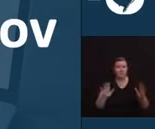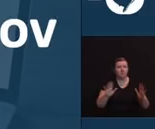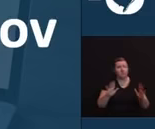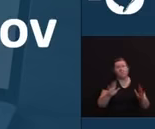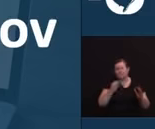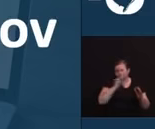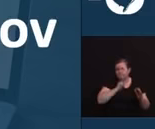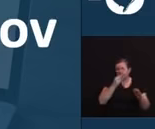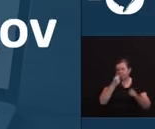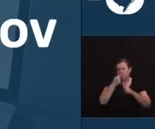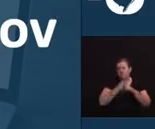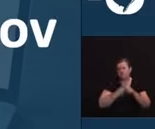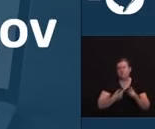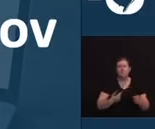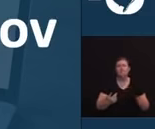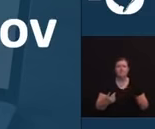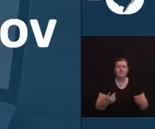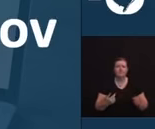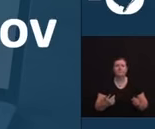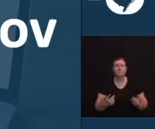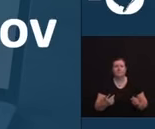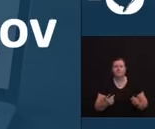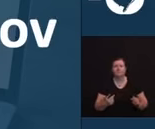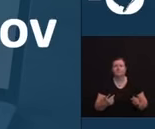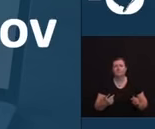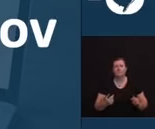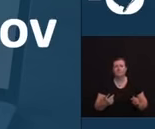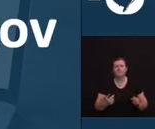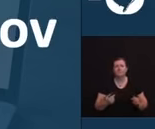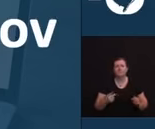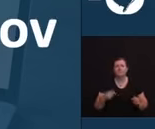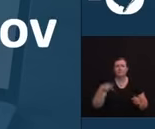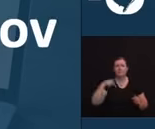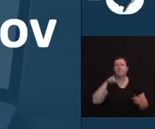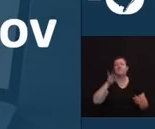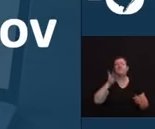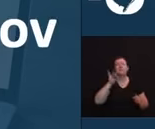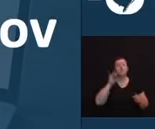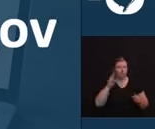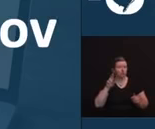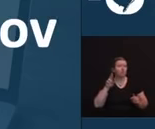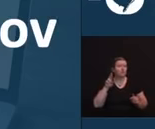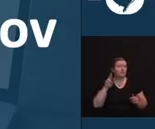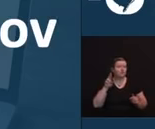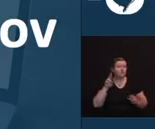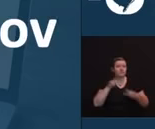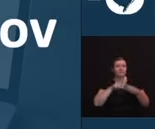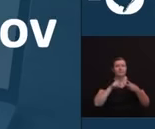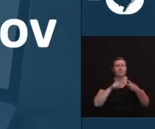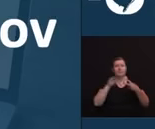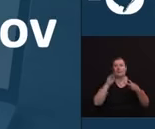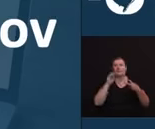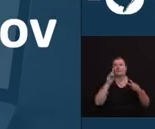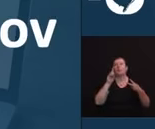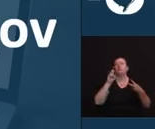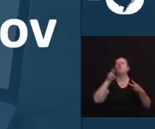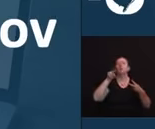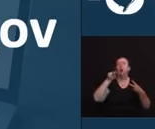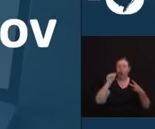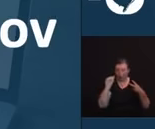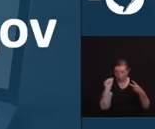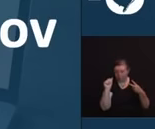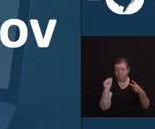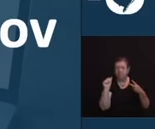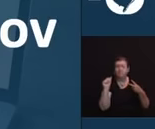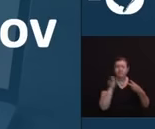that there are promising candidates from both Pfizer and Moderna, Moderna's announcement today was really positive and striking. I went